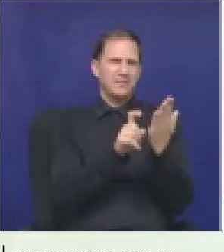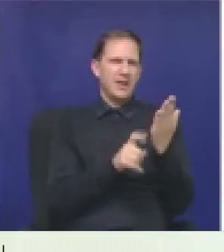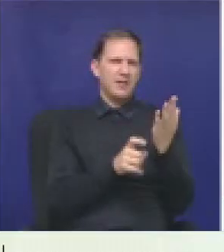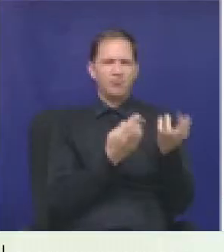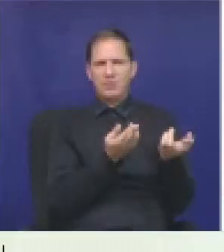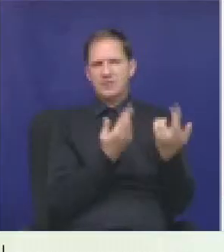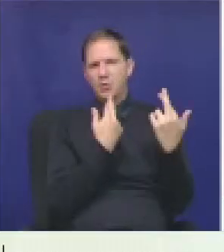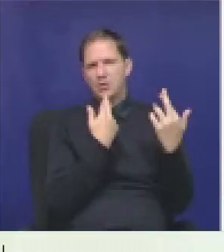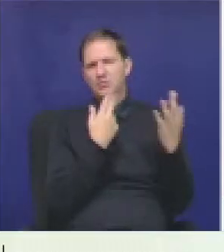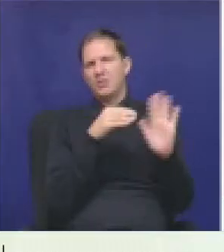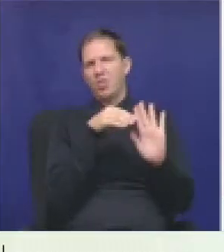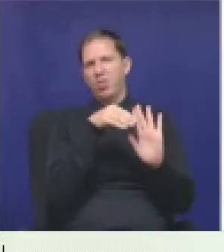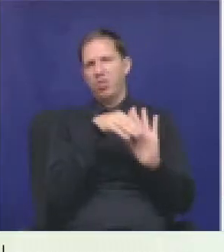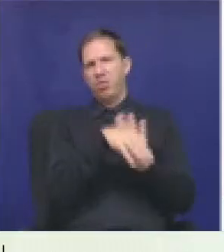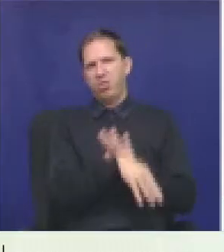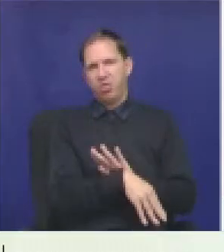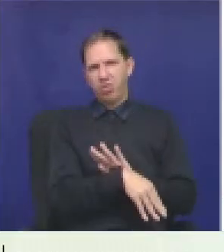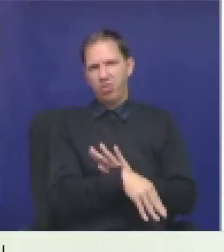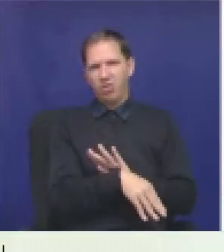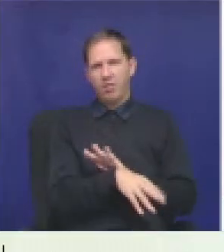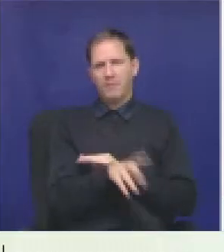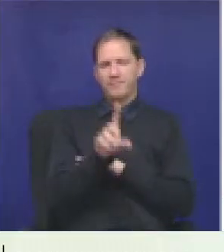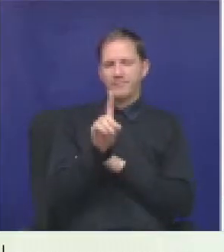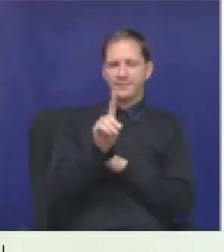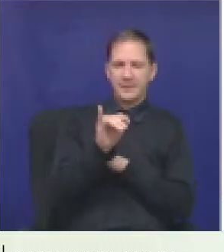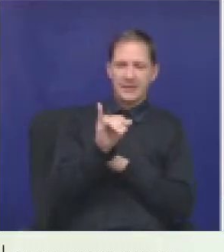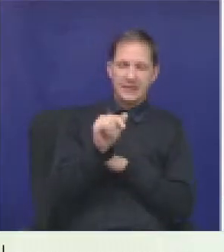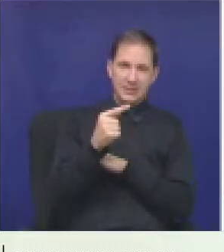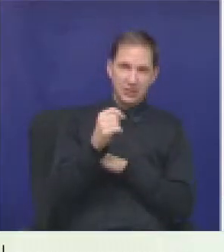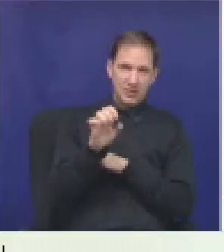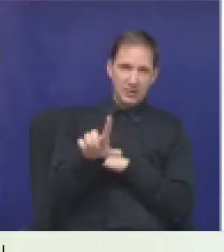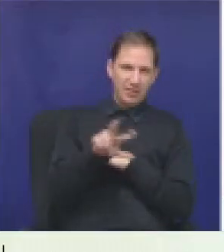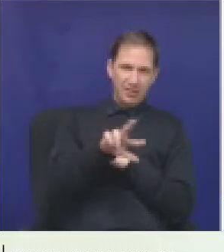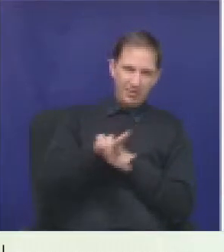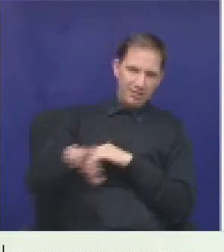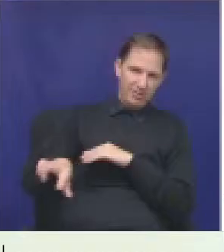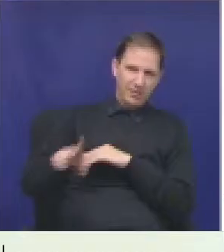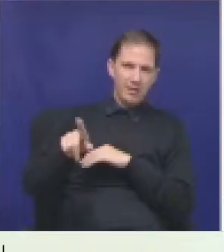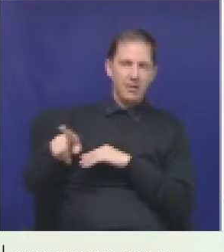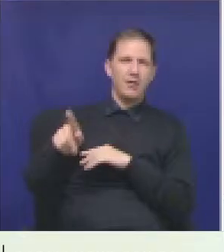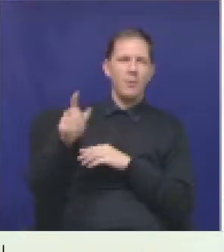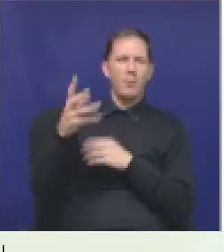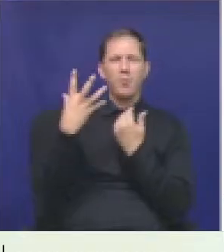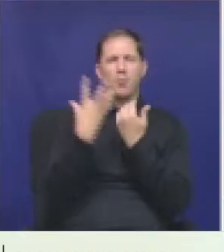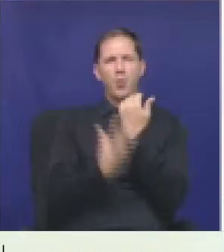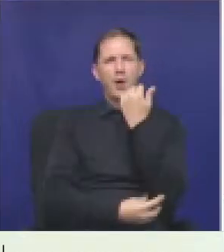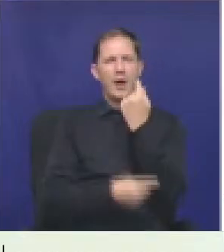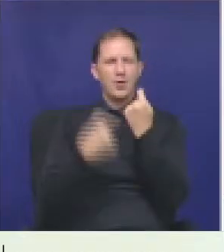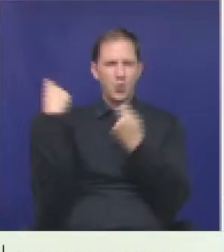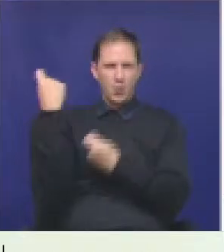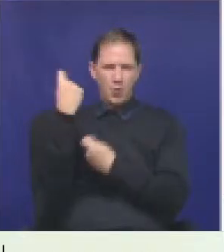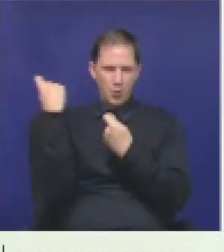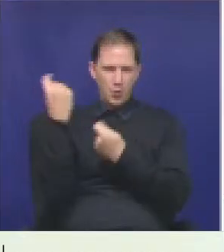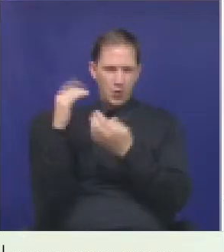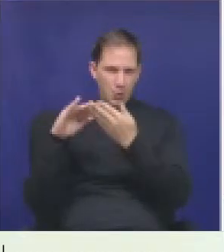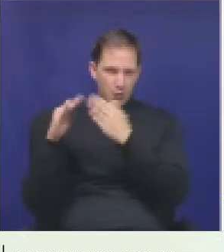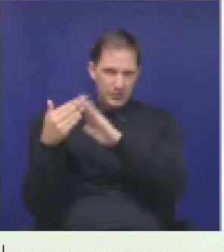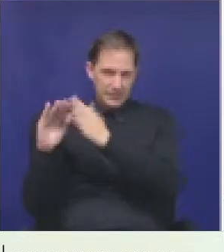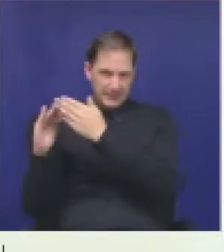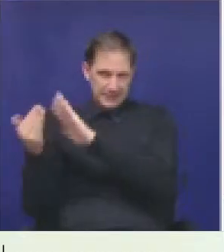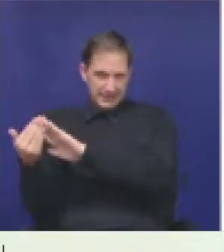digital exclusion in poor and rural communities, and the increasing cost of